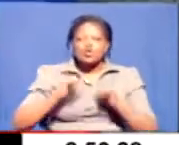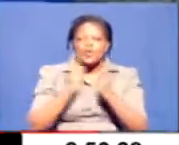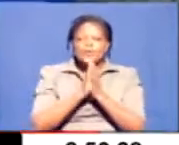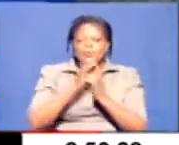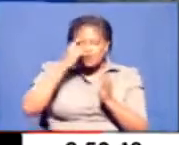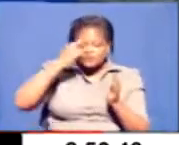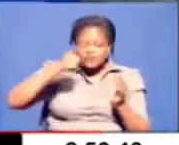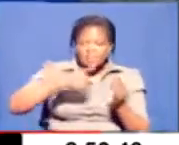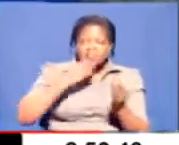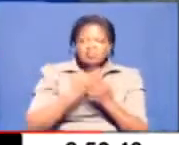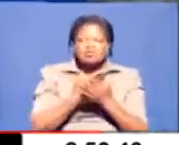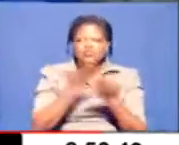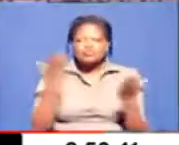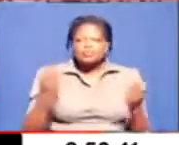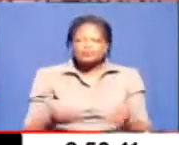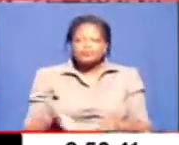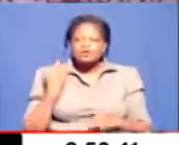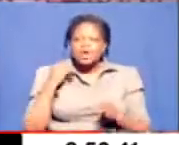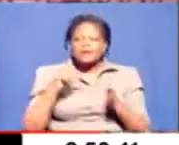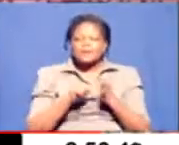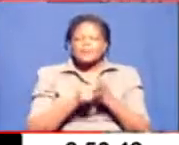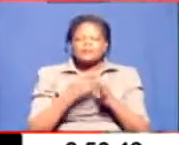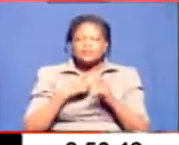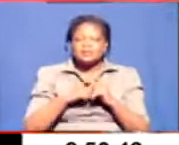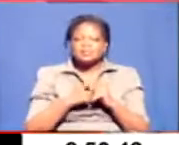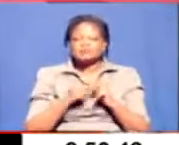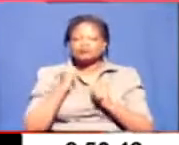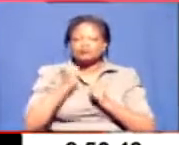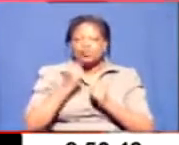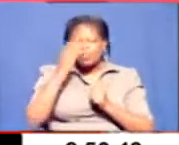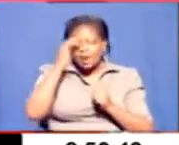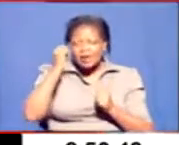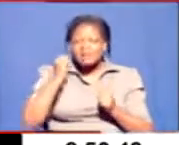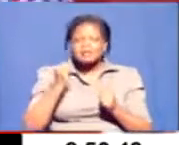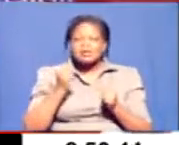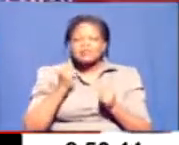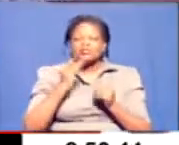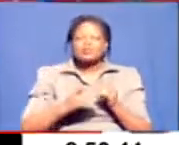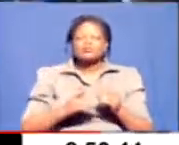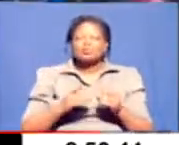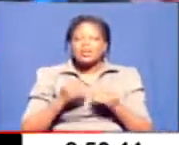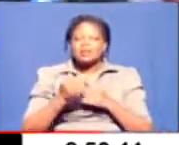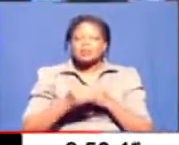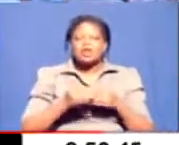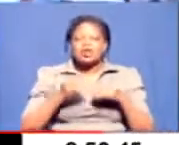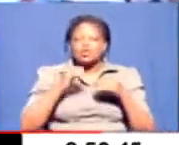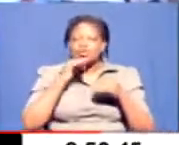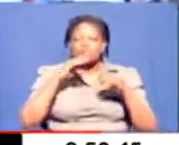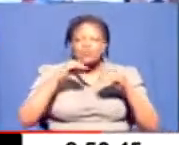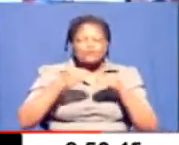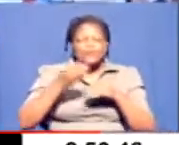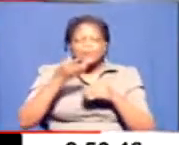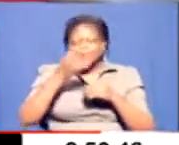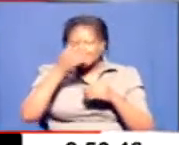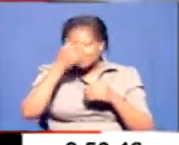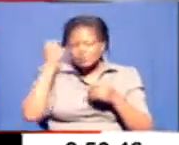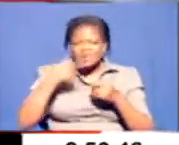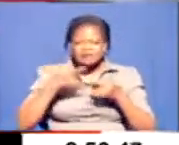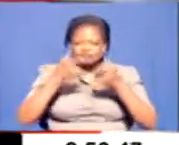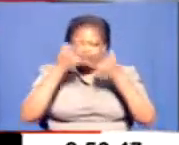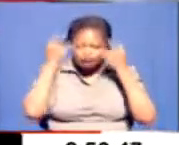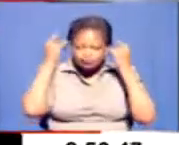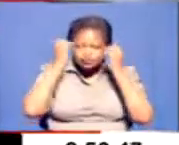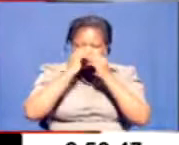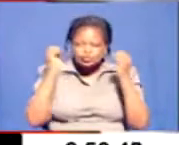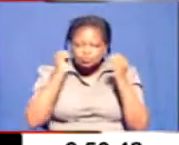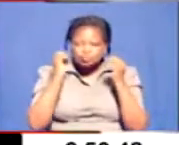There was a scare before the start of the race when Kenyan athletes were almost disqualified due to lack of blindfolds, and the Brazilian team came in handy